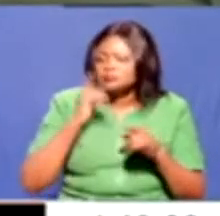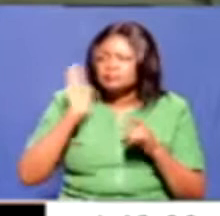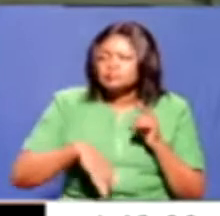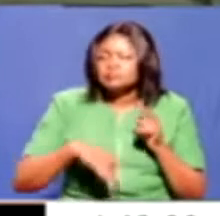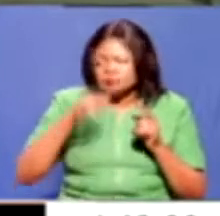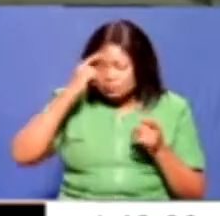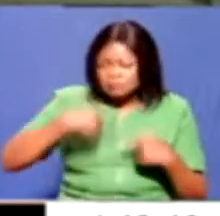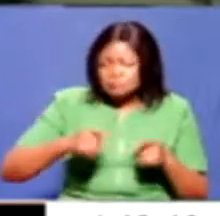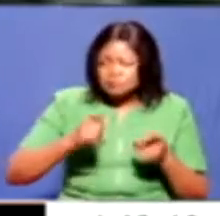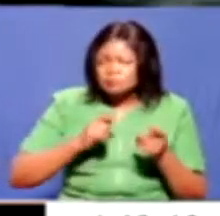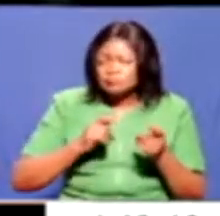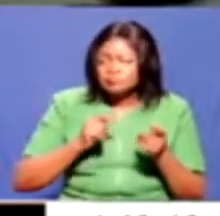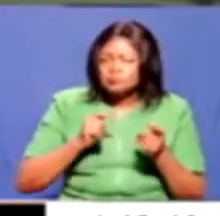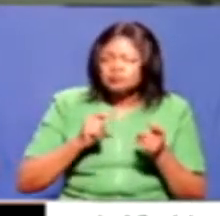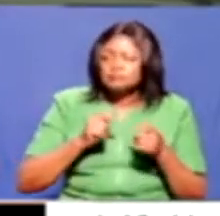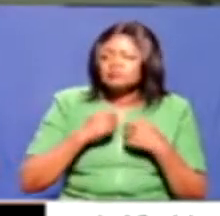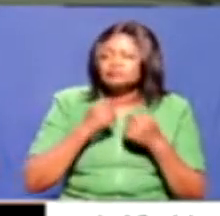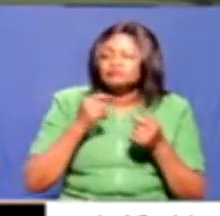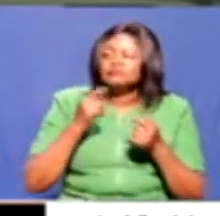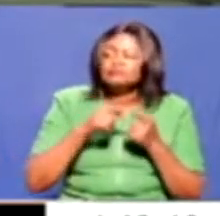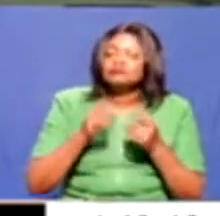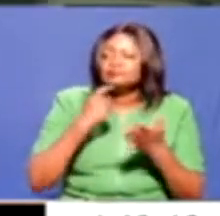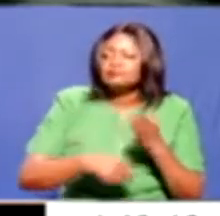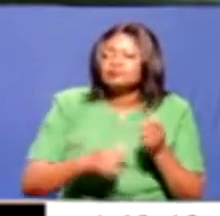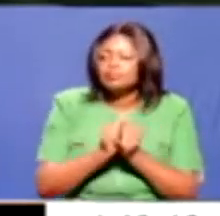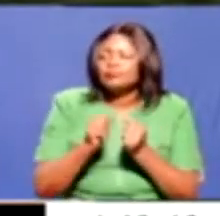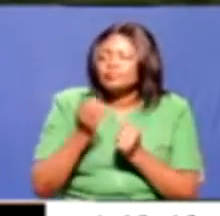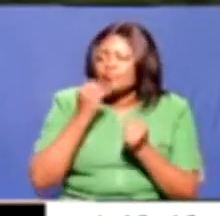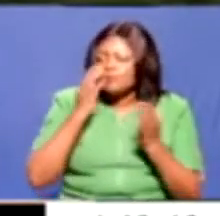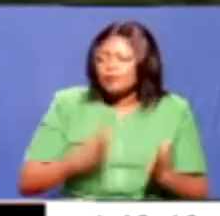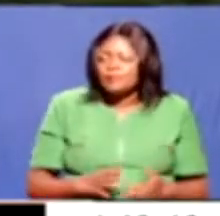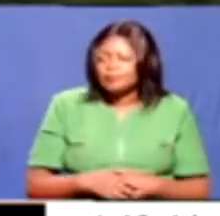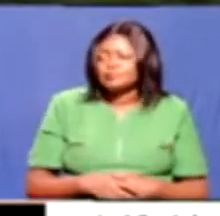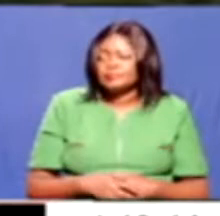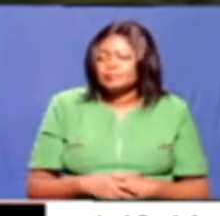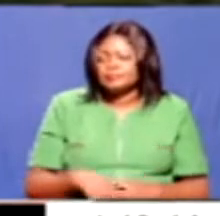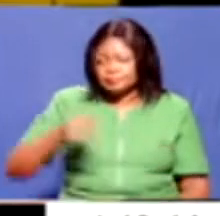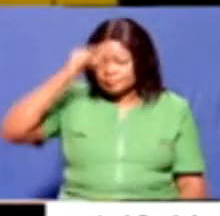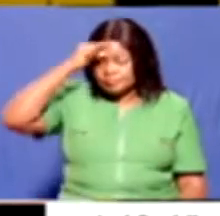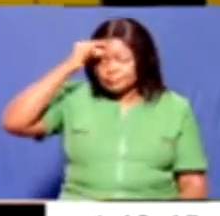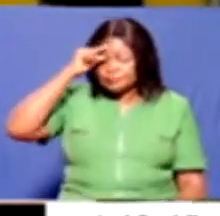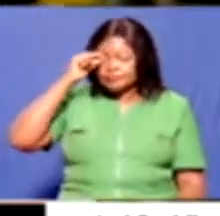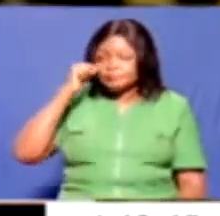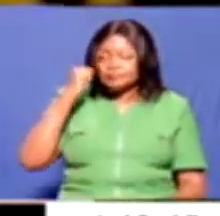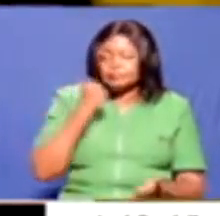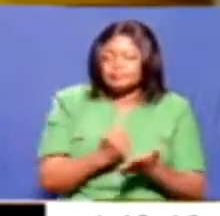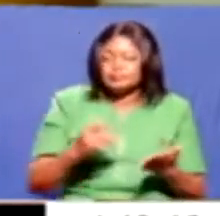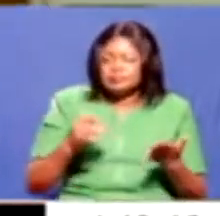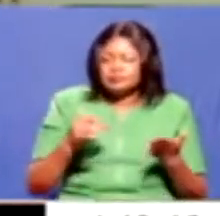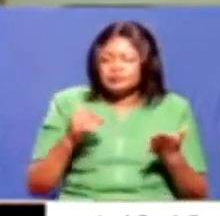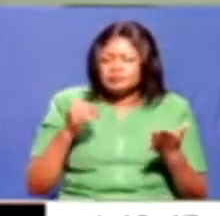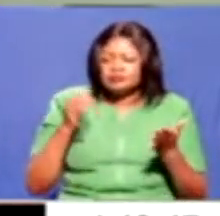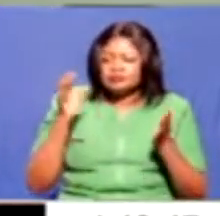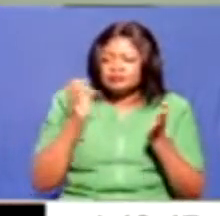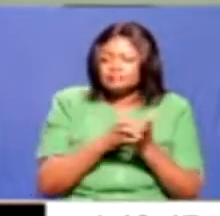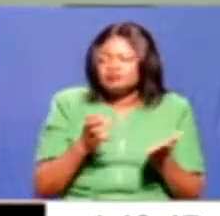the costs to consumers or offered some sort of financial support. The government gazetted new petroleum product specifications